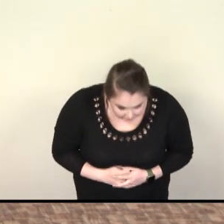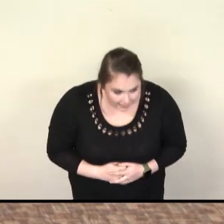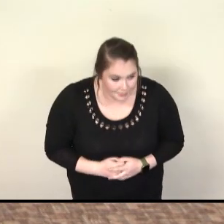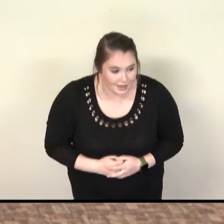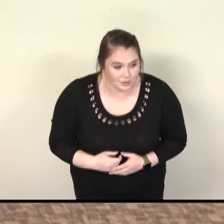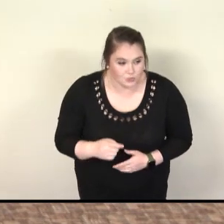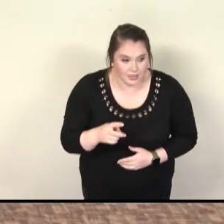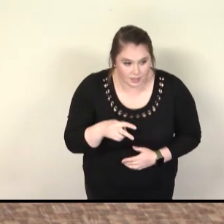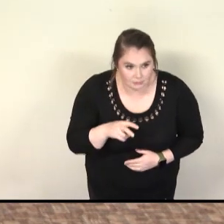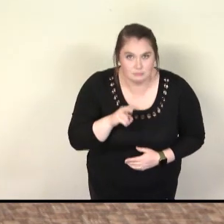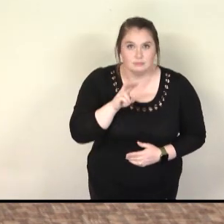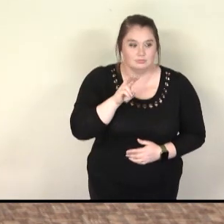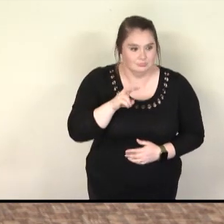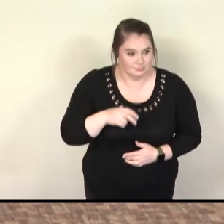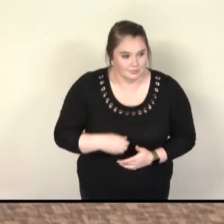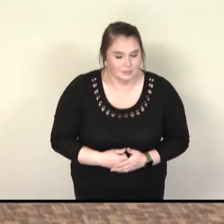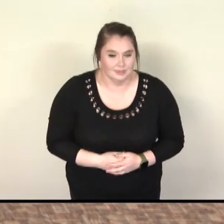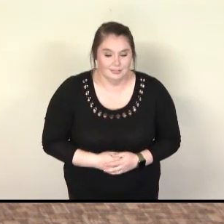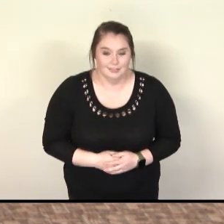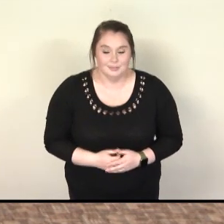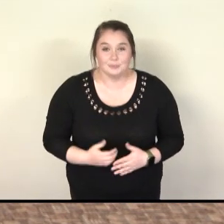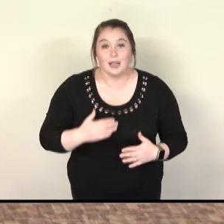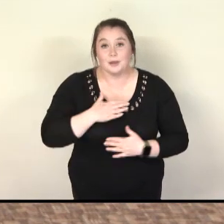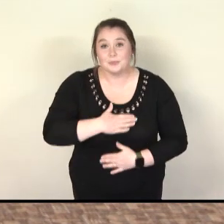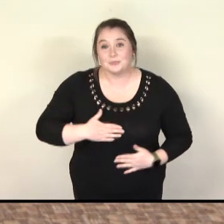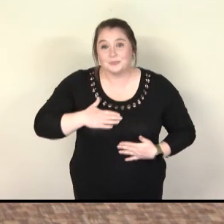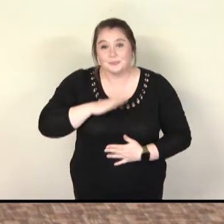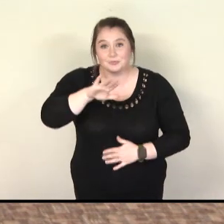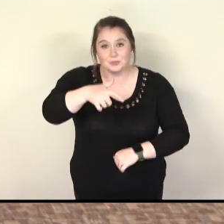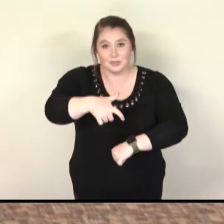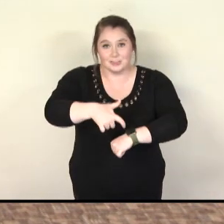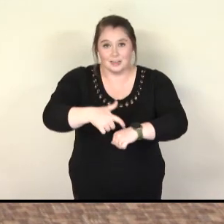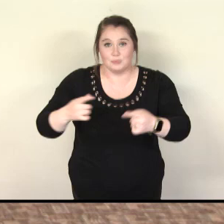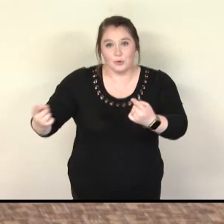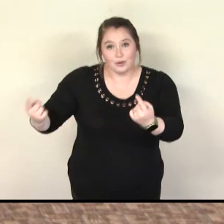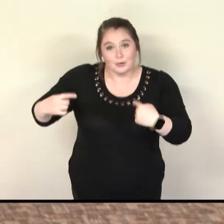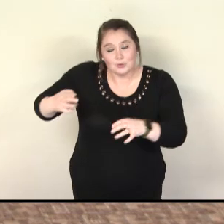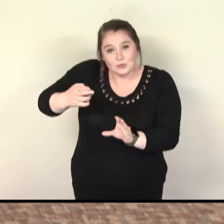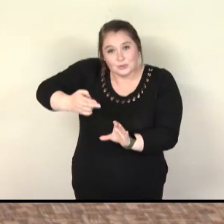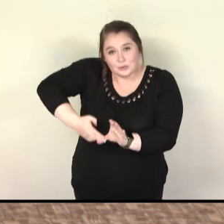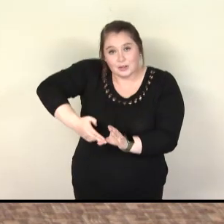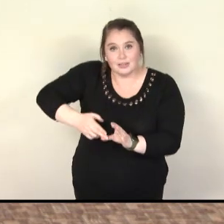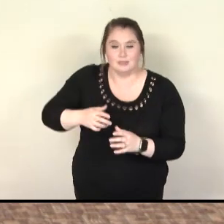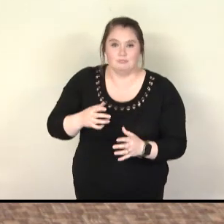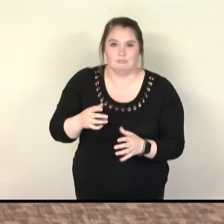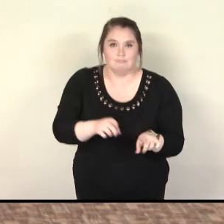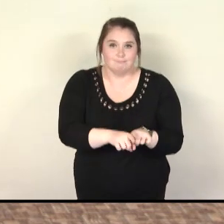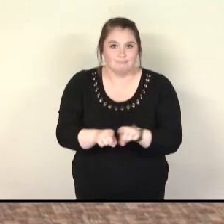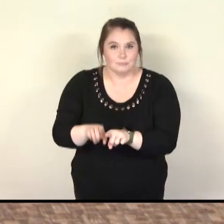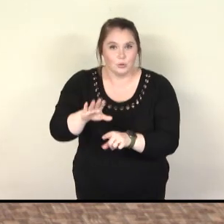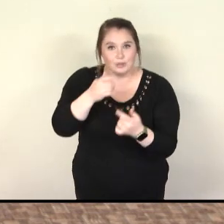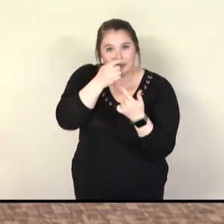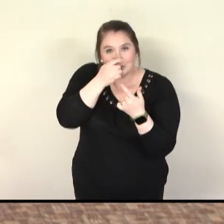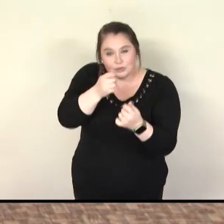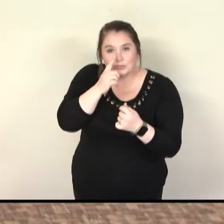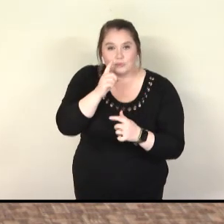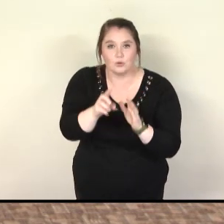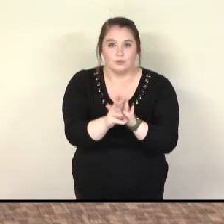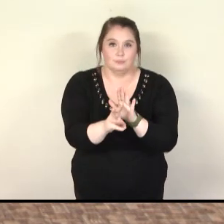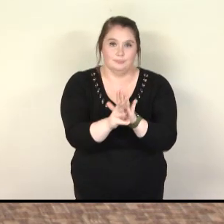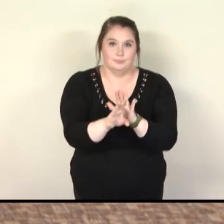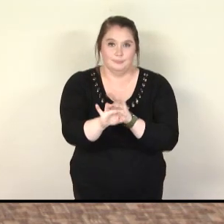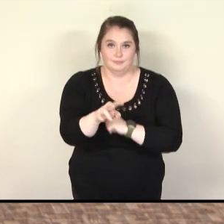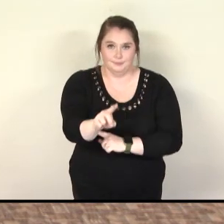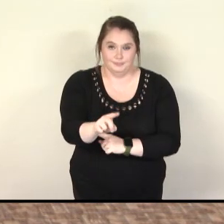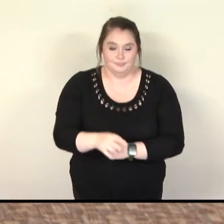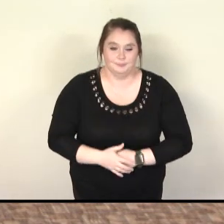so. We appreciate the time that you have taken to join us and for your interest in Waco ISD Independent